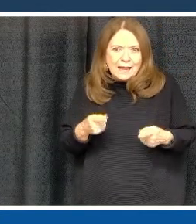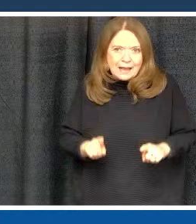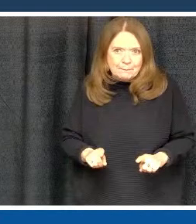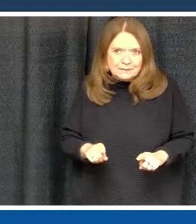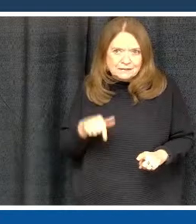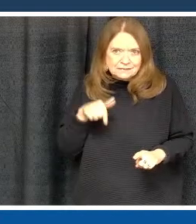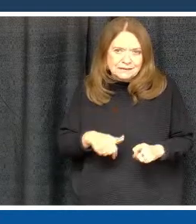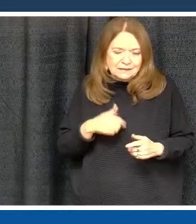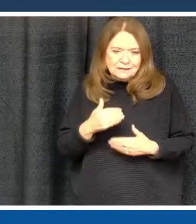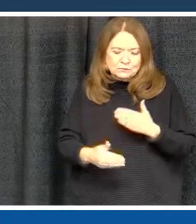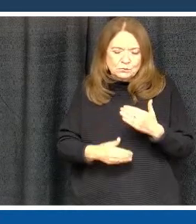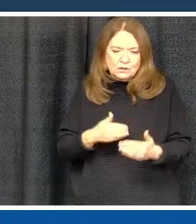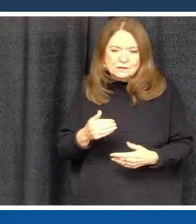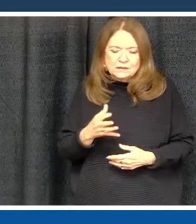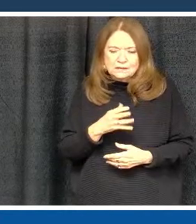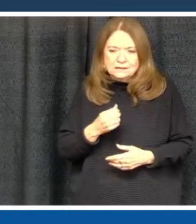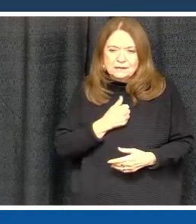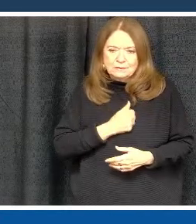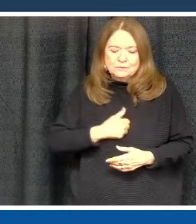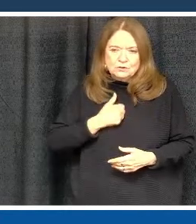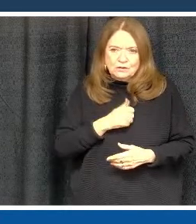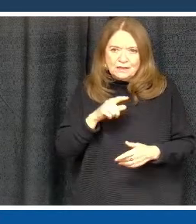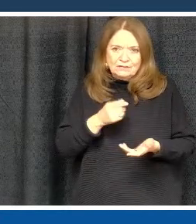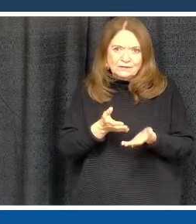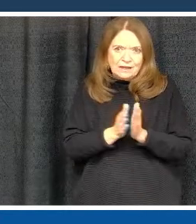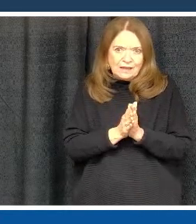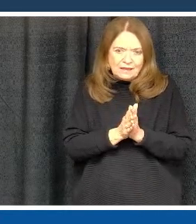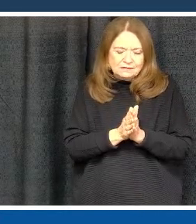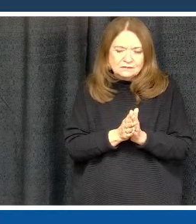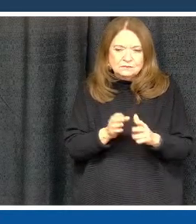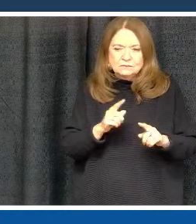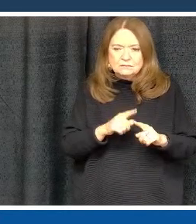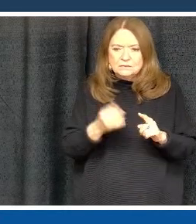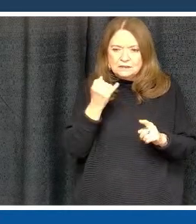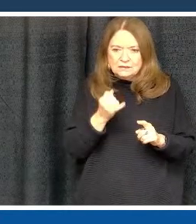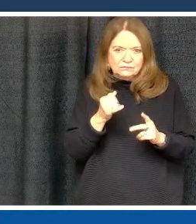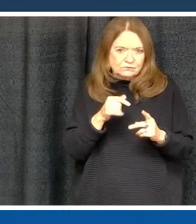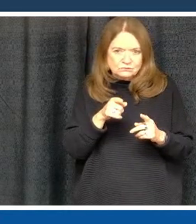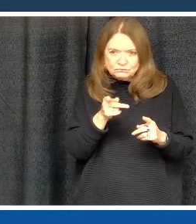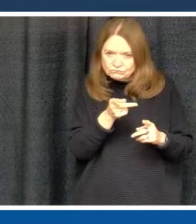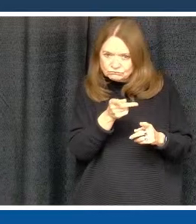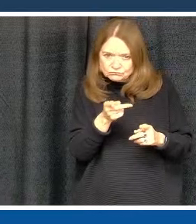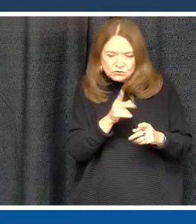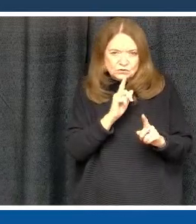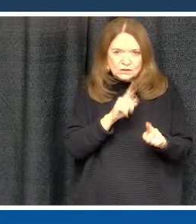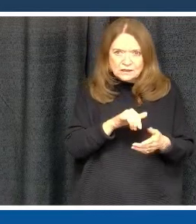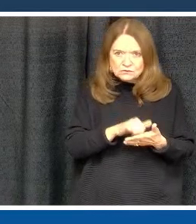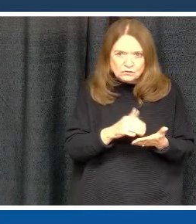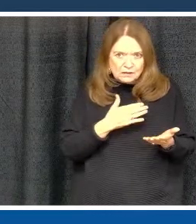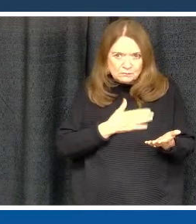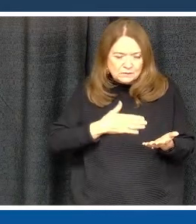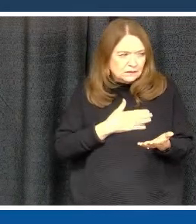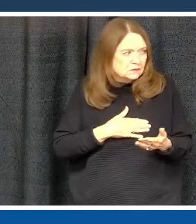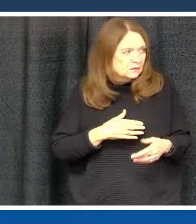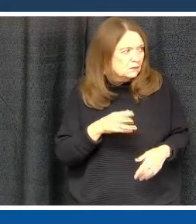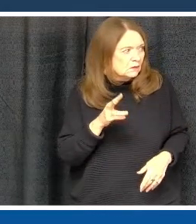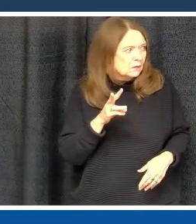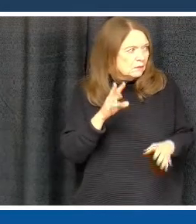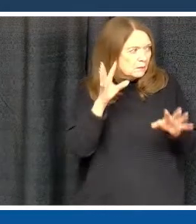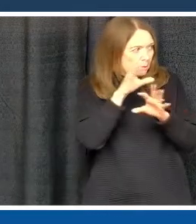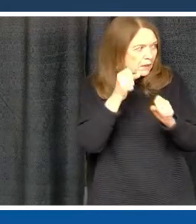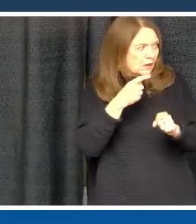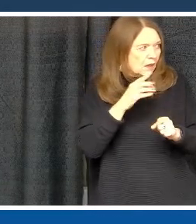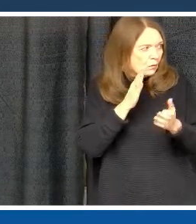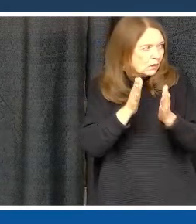this process? And I'm sorry to have to ask that, but either if one or two of you could answer that, please. Well, I will ask